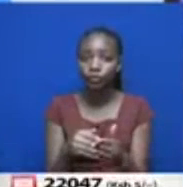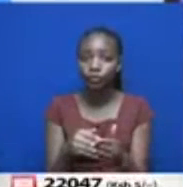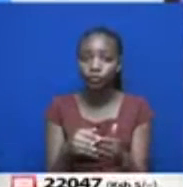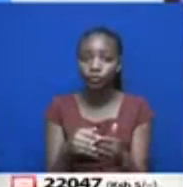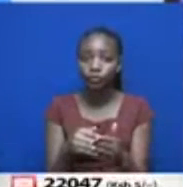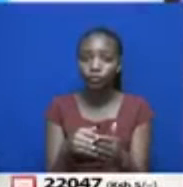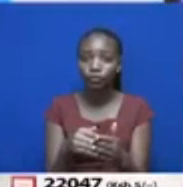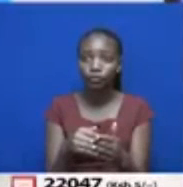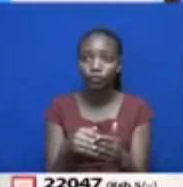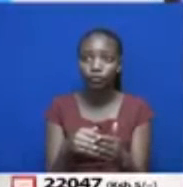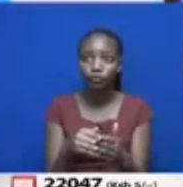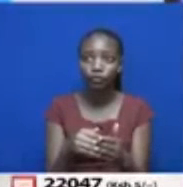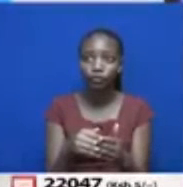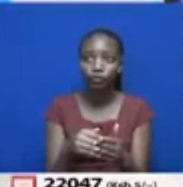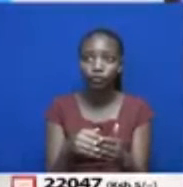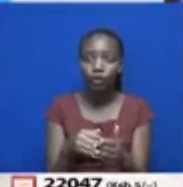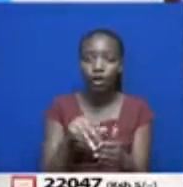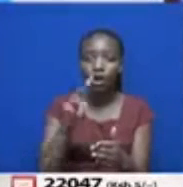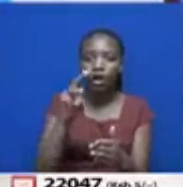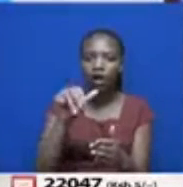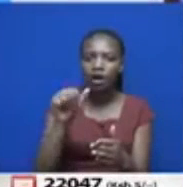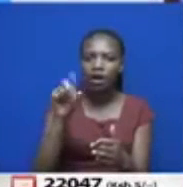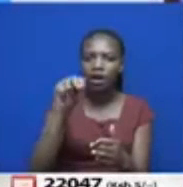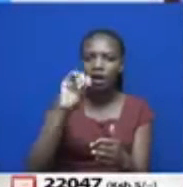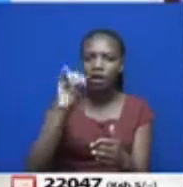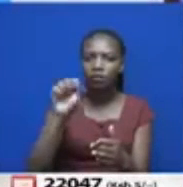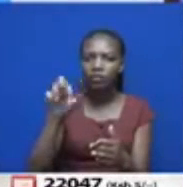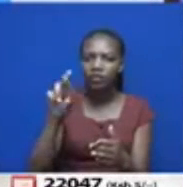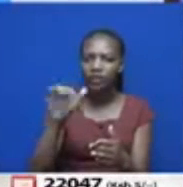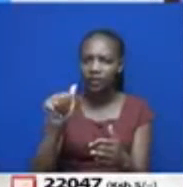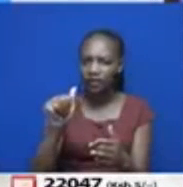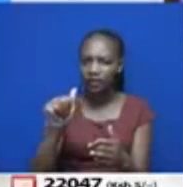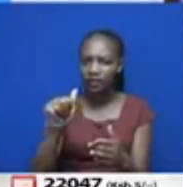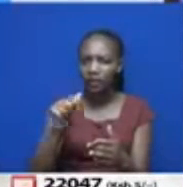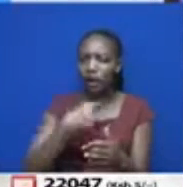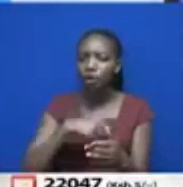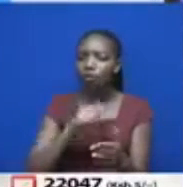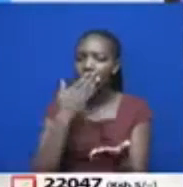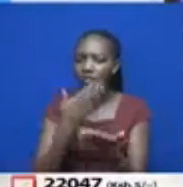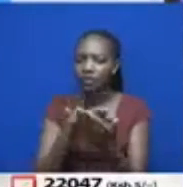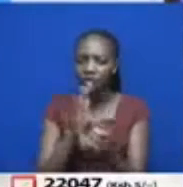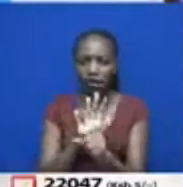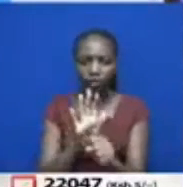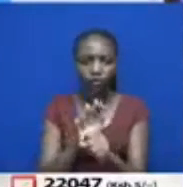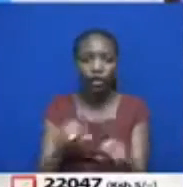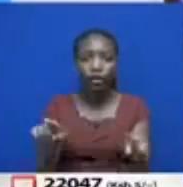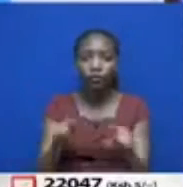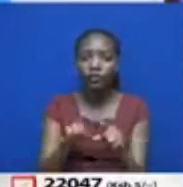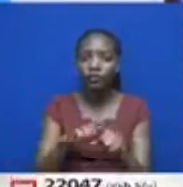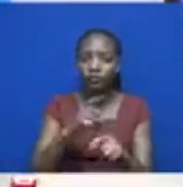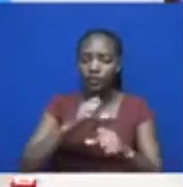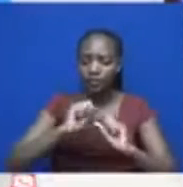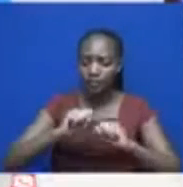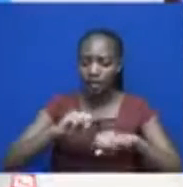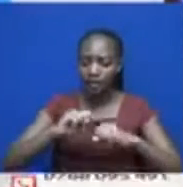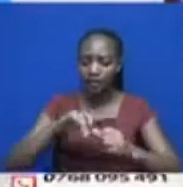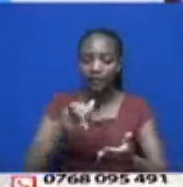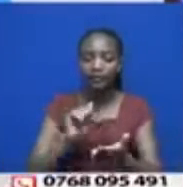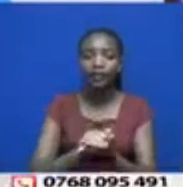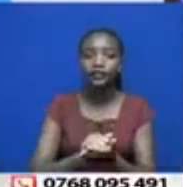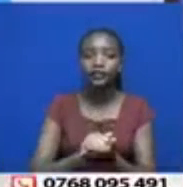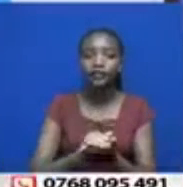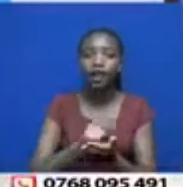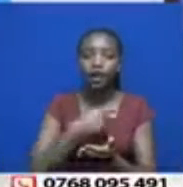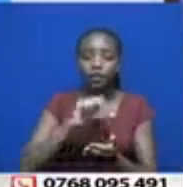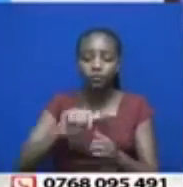the Wajir stopover. We really appreciate. Also, we agree that to issue visa on